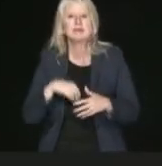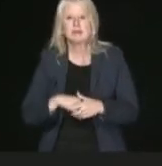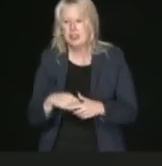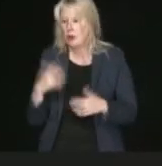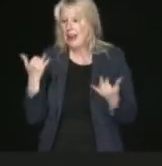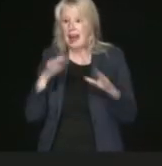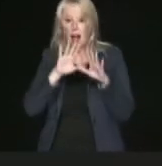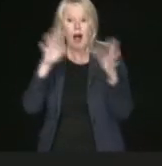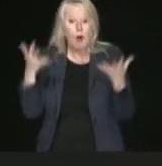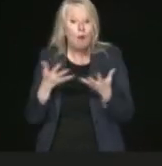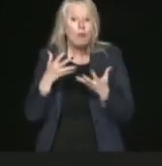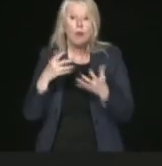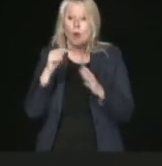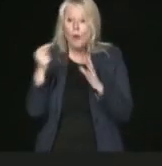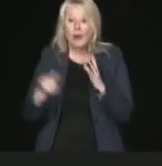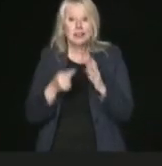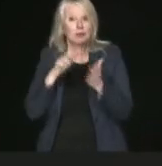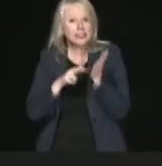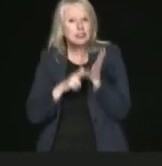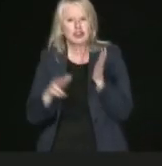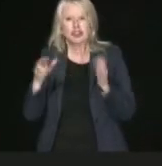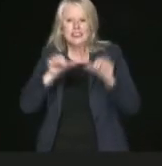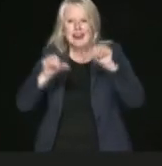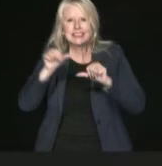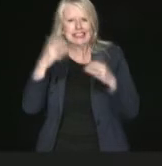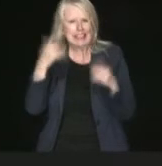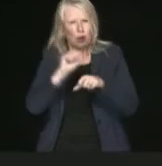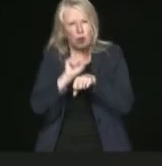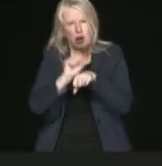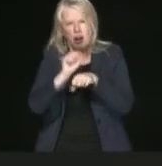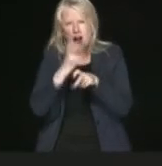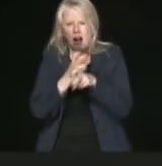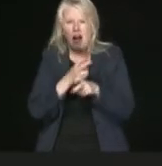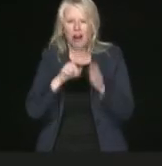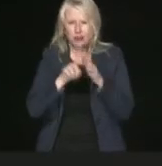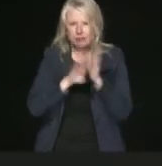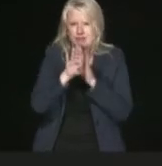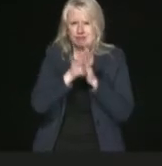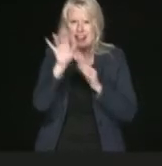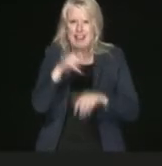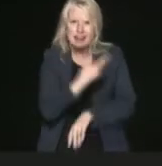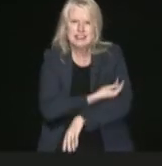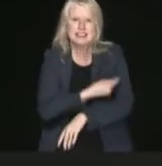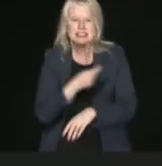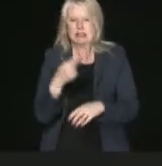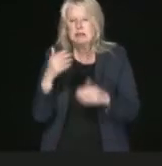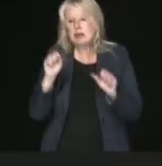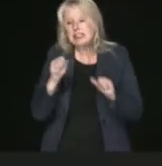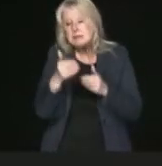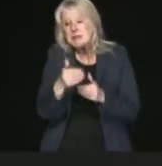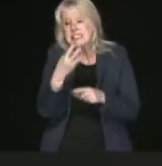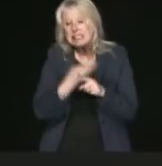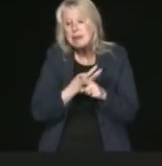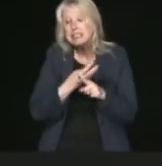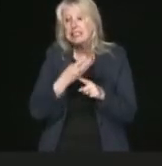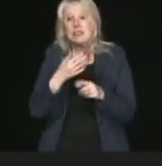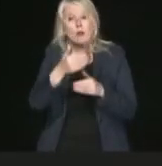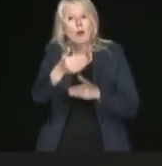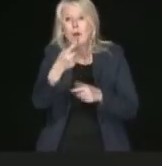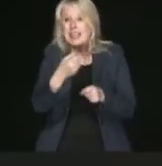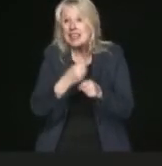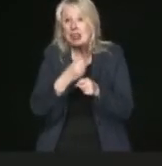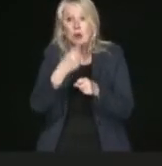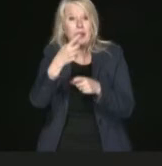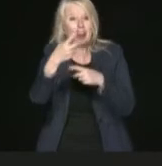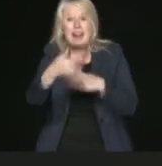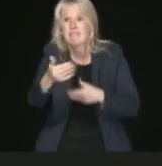this. It could take as little as 6 months. More likely it'll take a year or a year and a half, maybe even longer, but